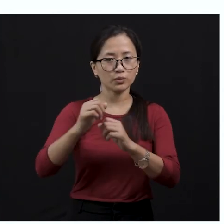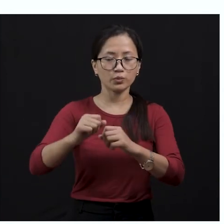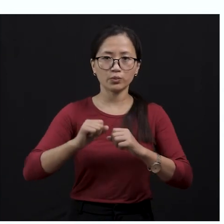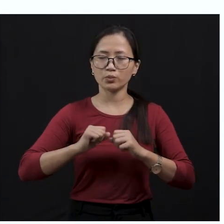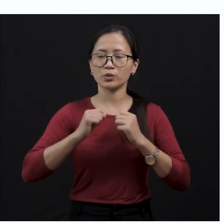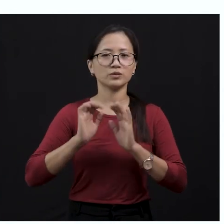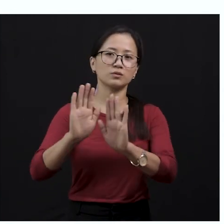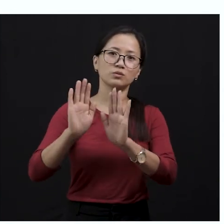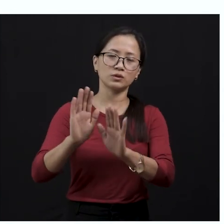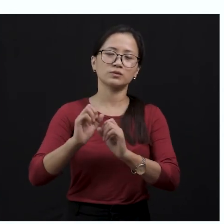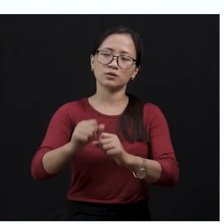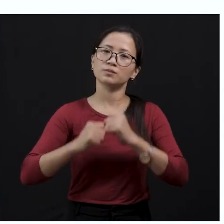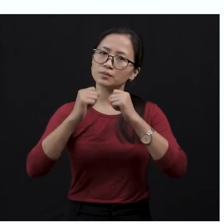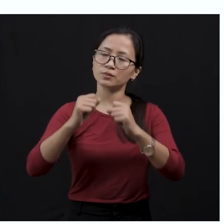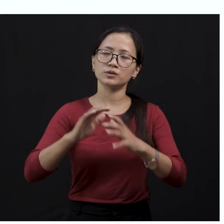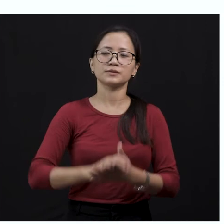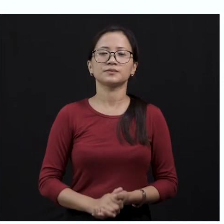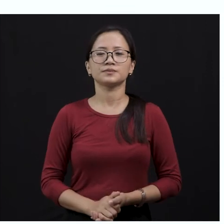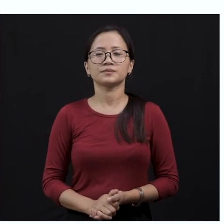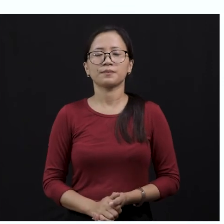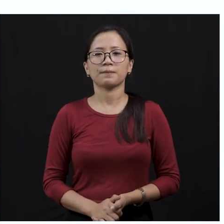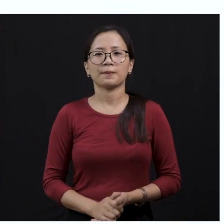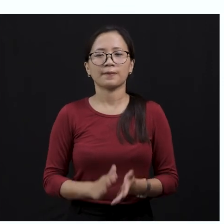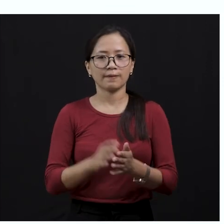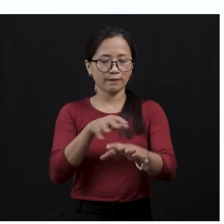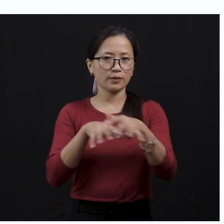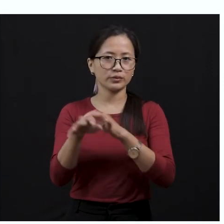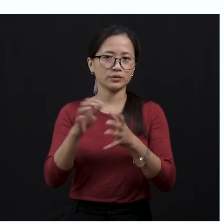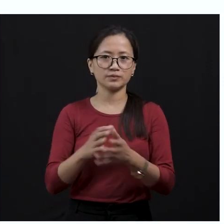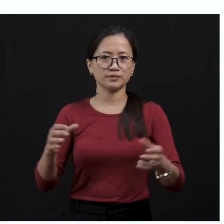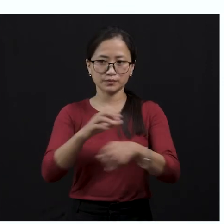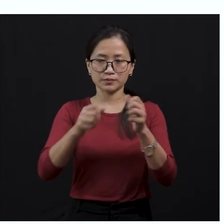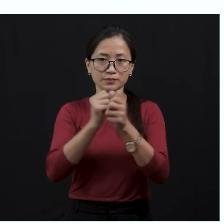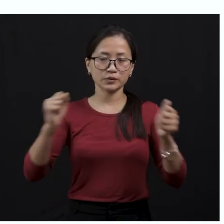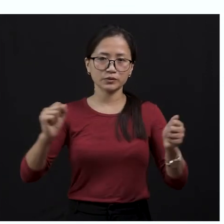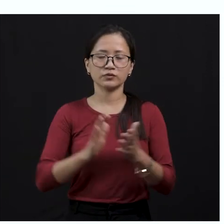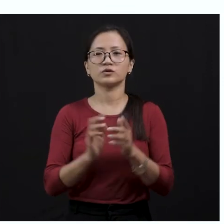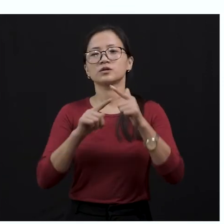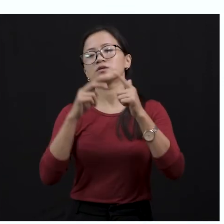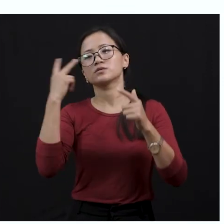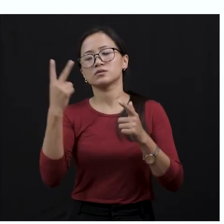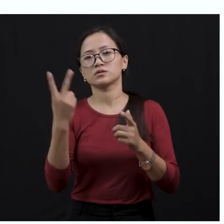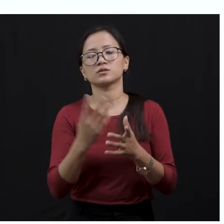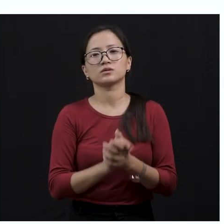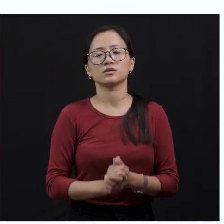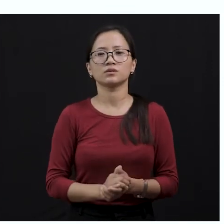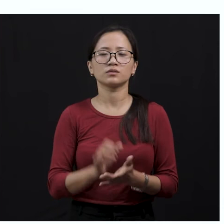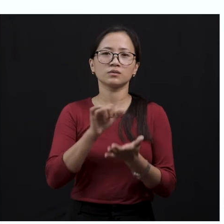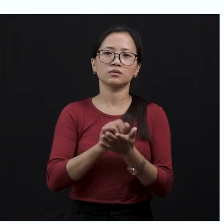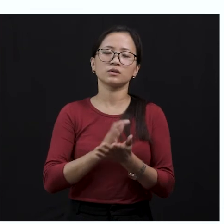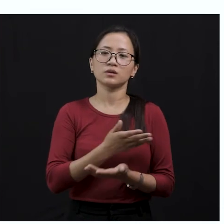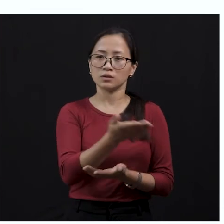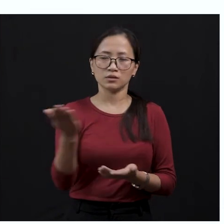human beings, or they are tied with the animals and that were used for transportation. So with that,